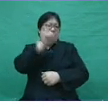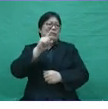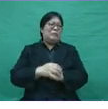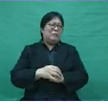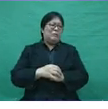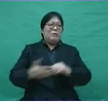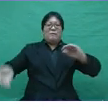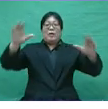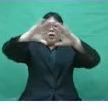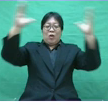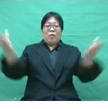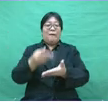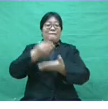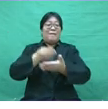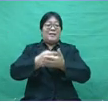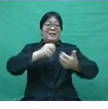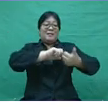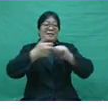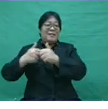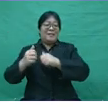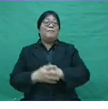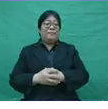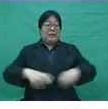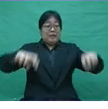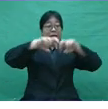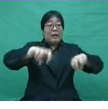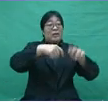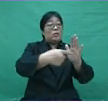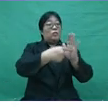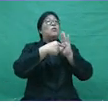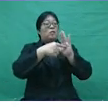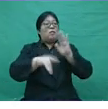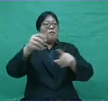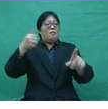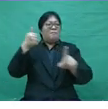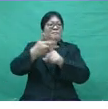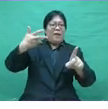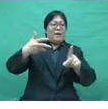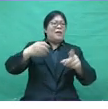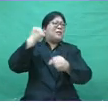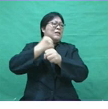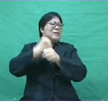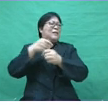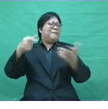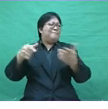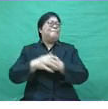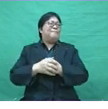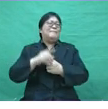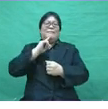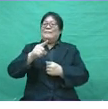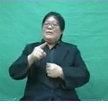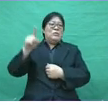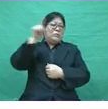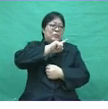financial crisis, where studies show that the pandemic impact on jobs has been tenfold. If